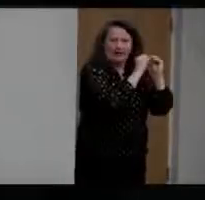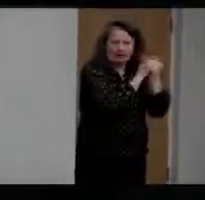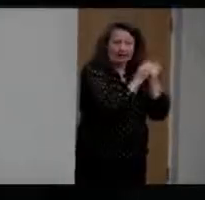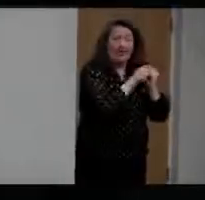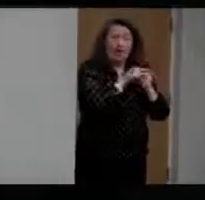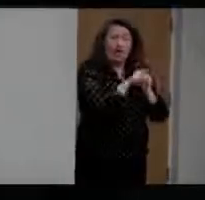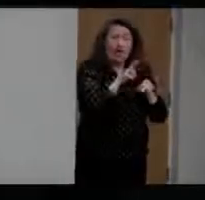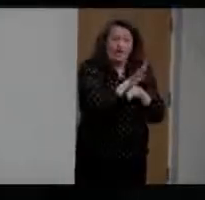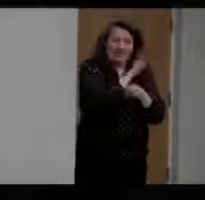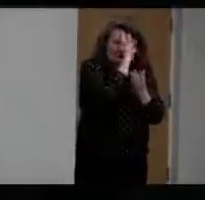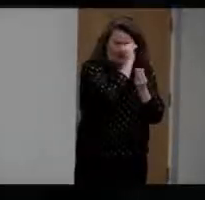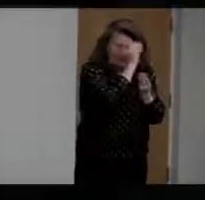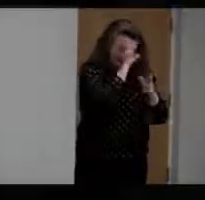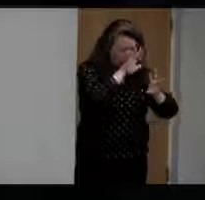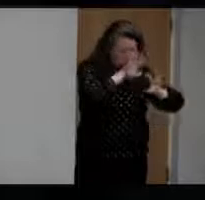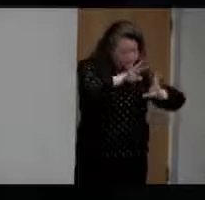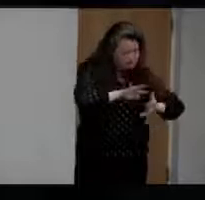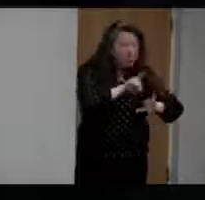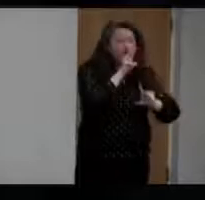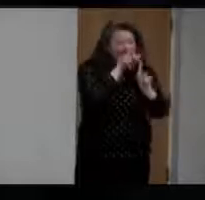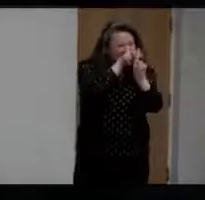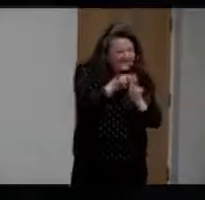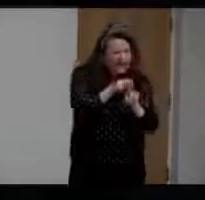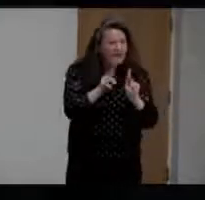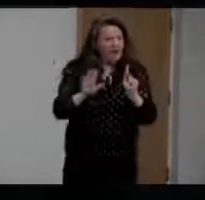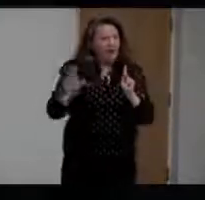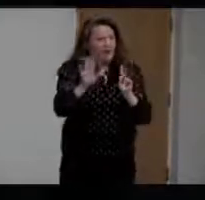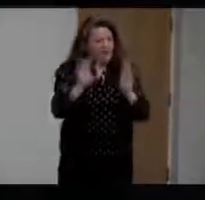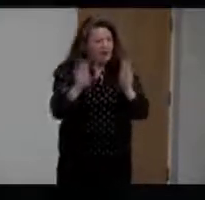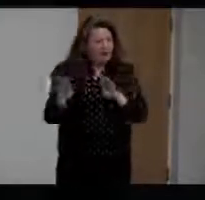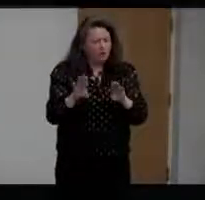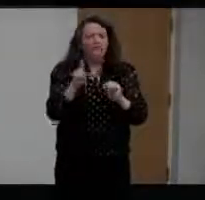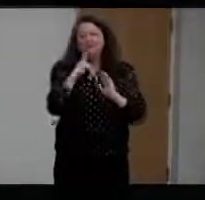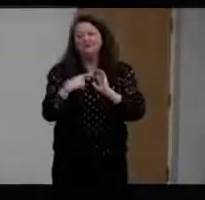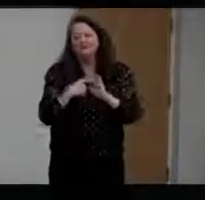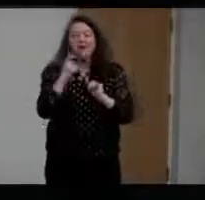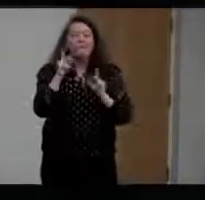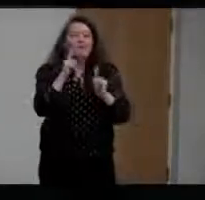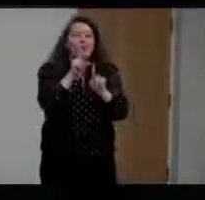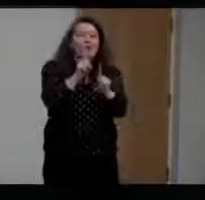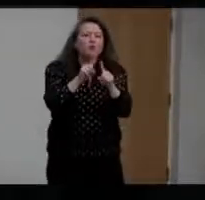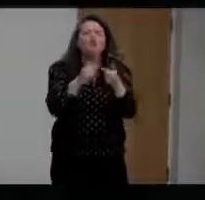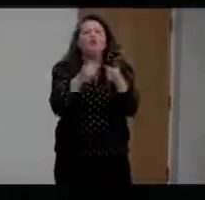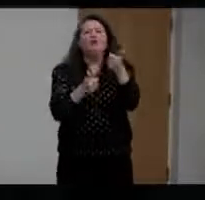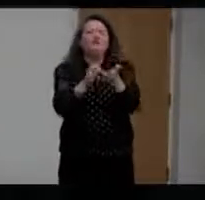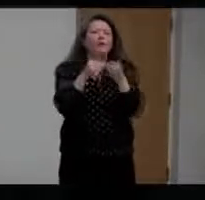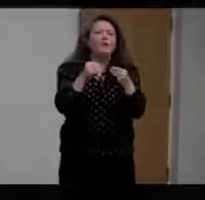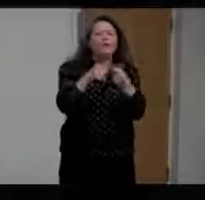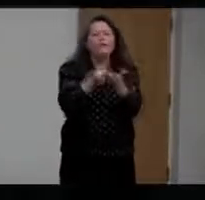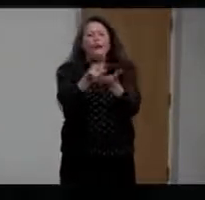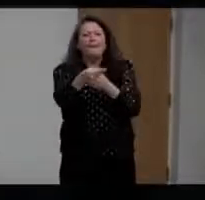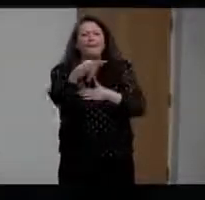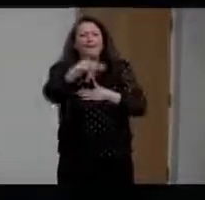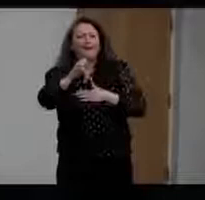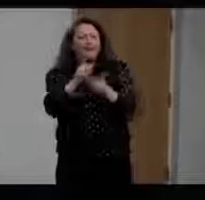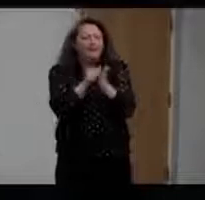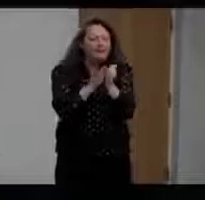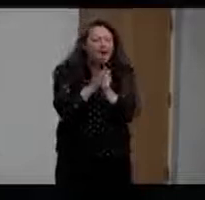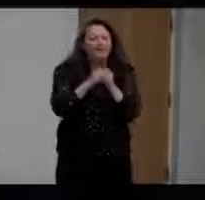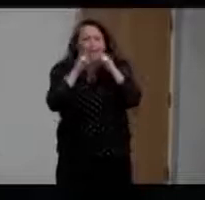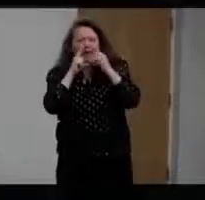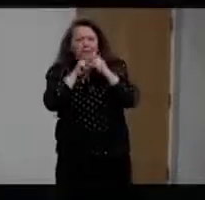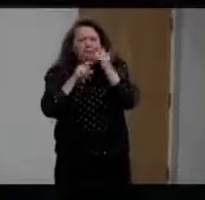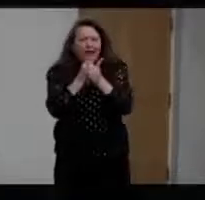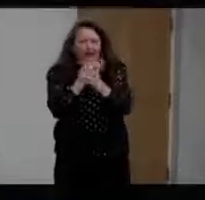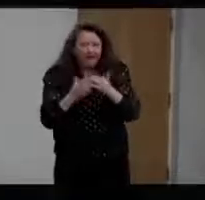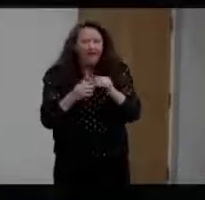people going to pharmacies to access PPE or what have you? Ultimately, maybe when the first roll of vaccines were available. Were more people staying